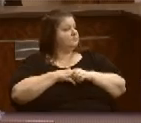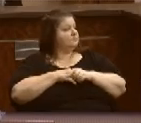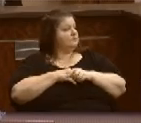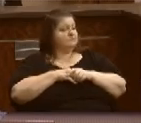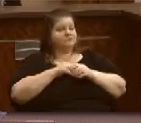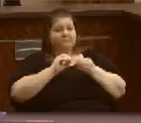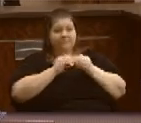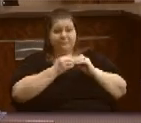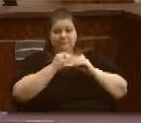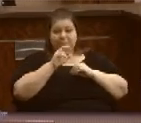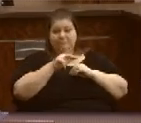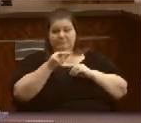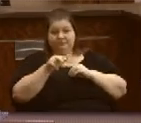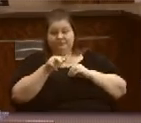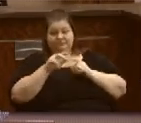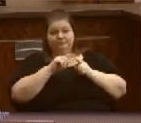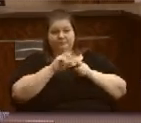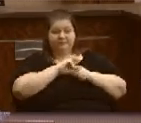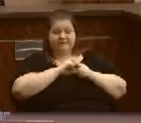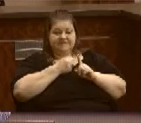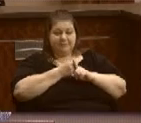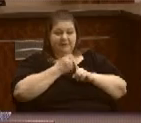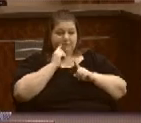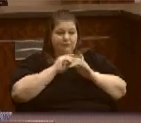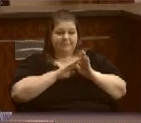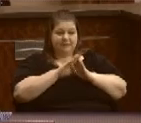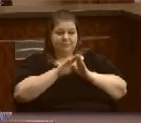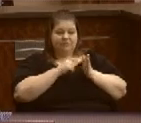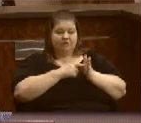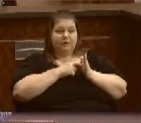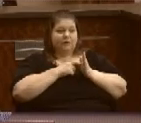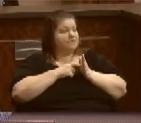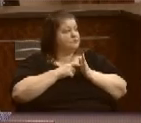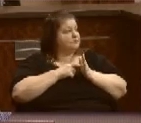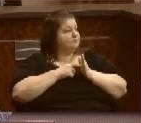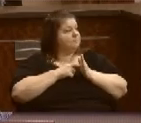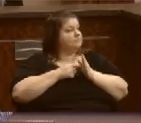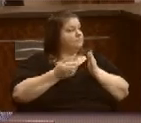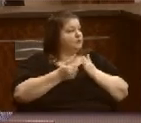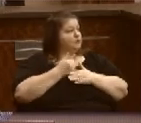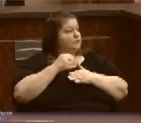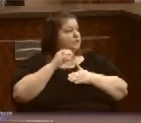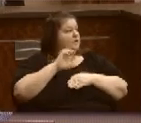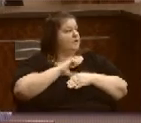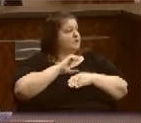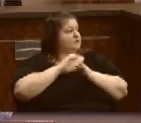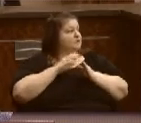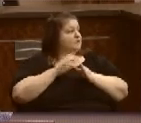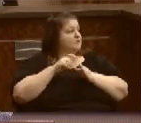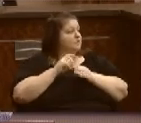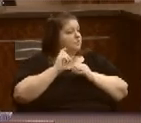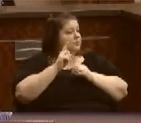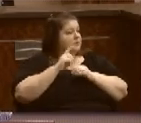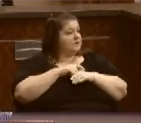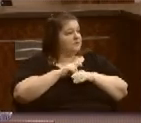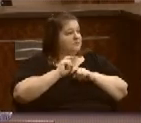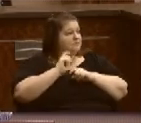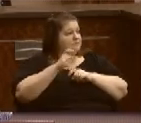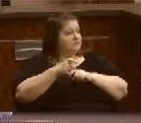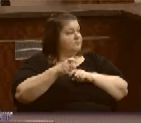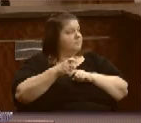number 33, the police impact for development requires 7 new officers, and the applicant shall make a one-time payment of